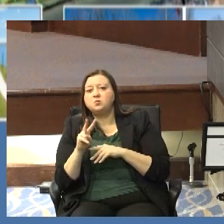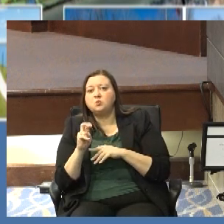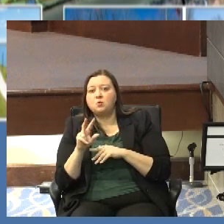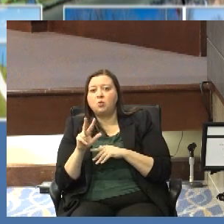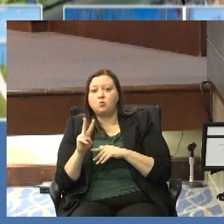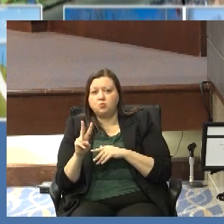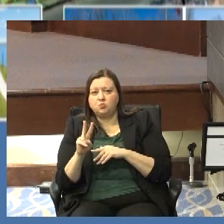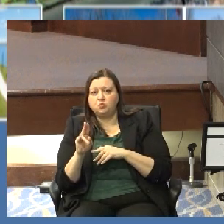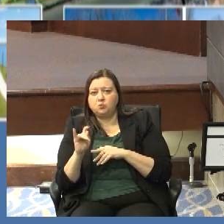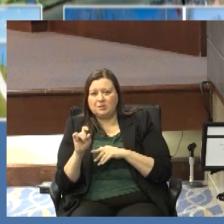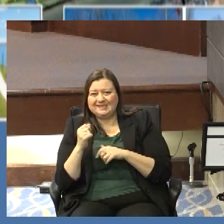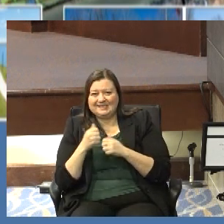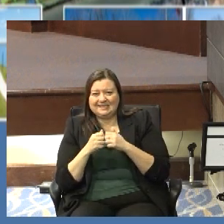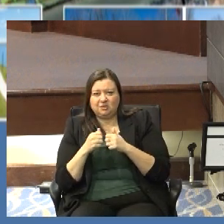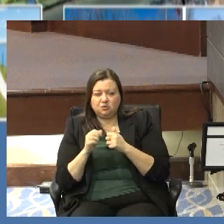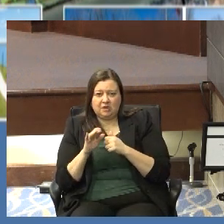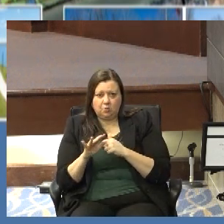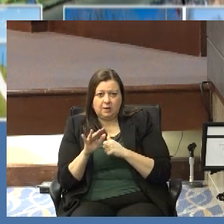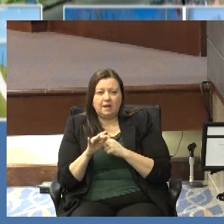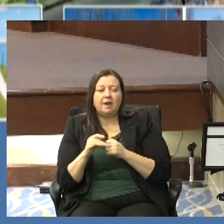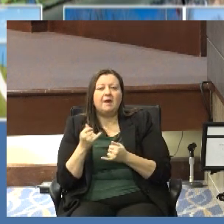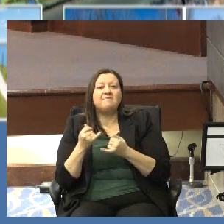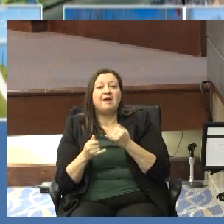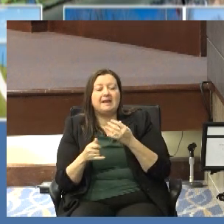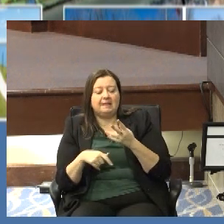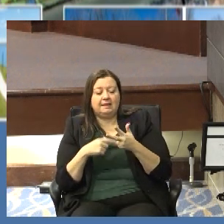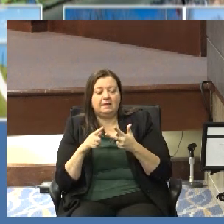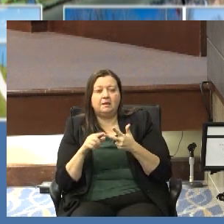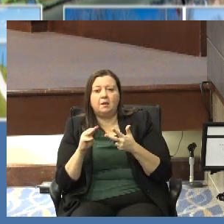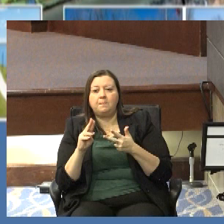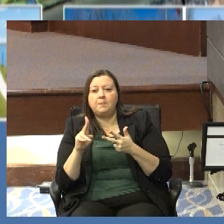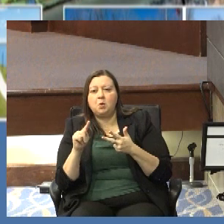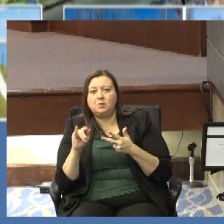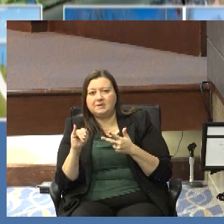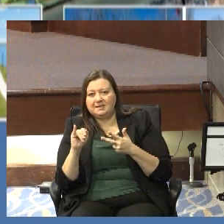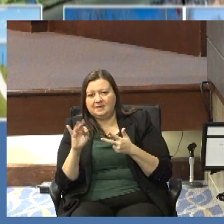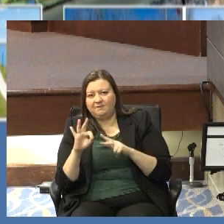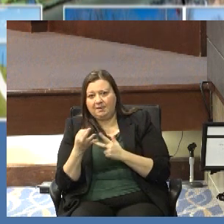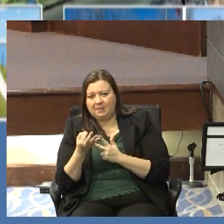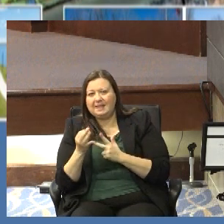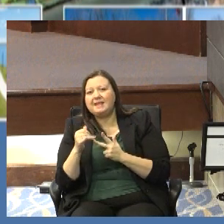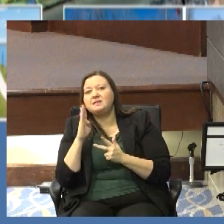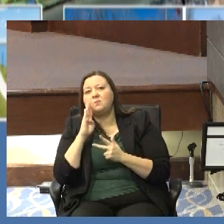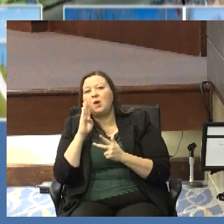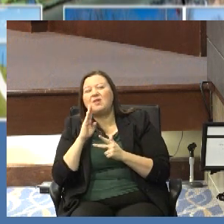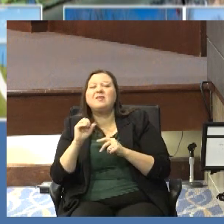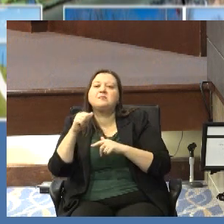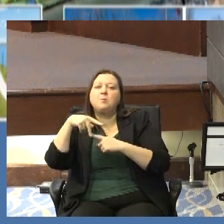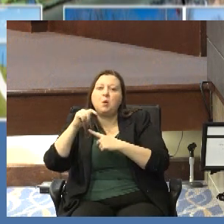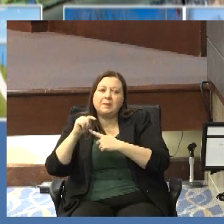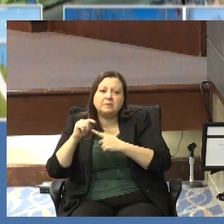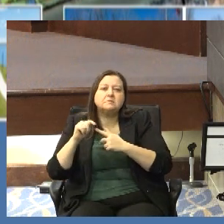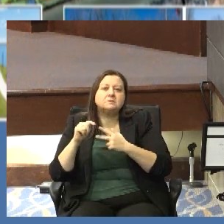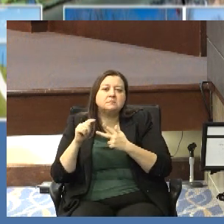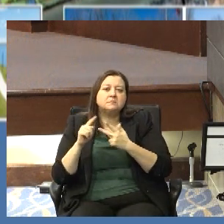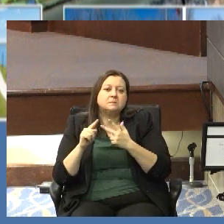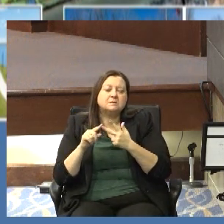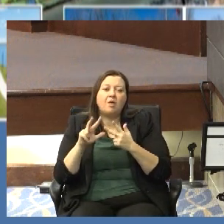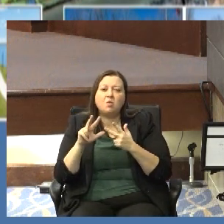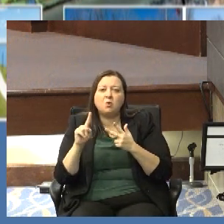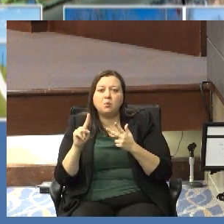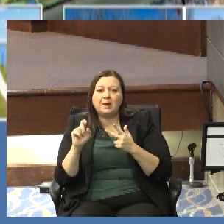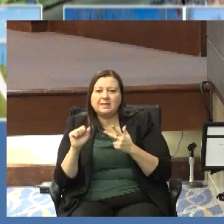those areas. And then finally, the multifamily, which are the brown section of those, which is about 31